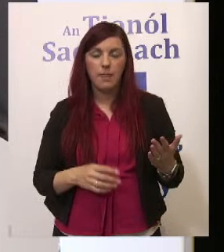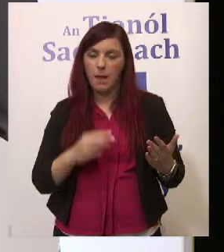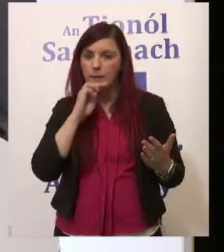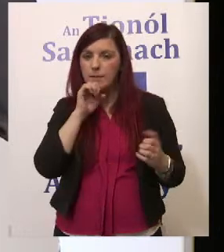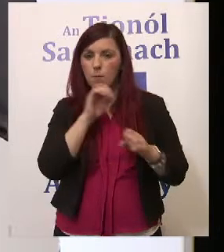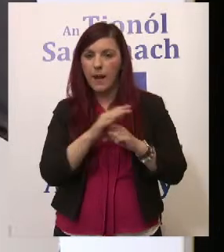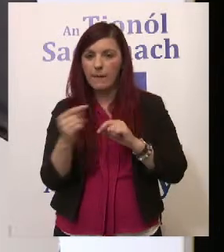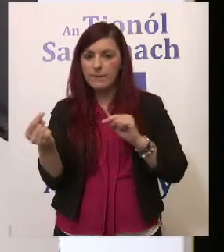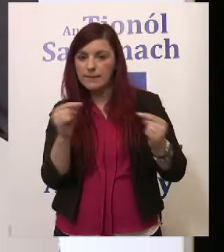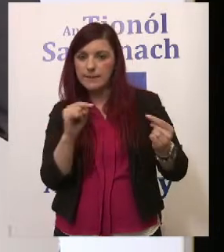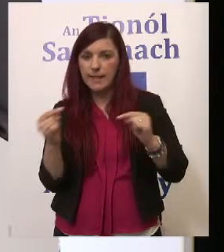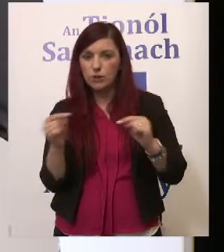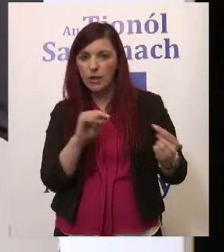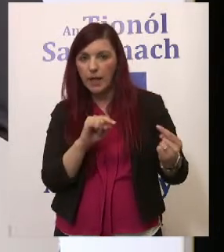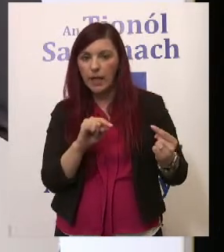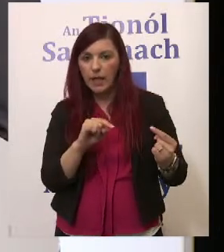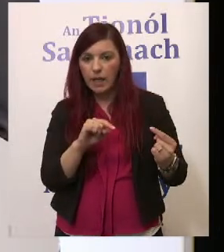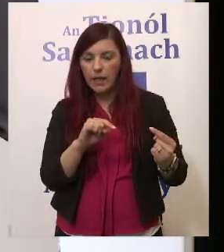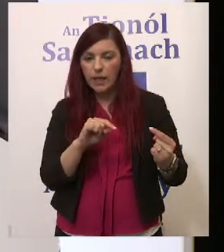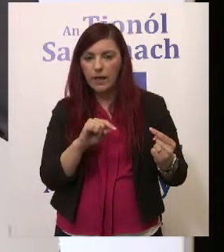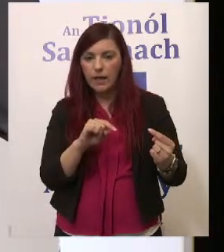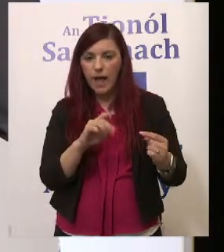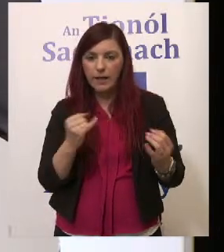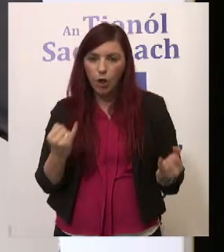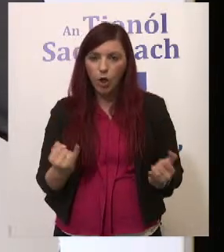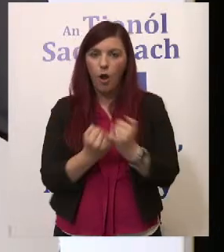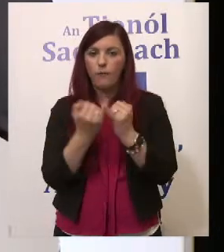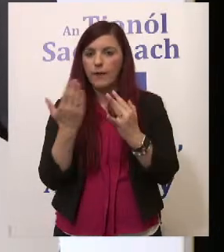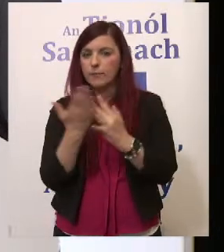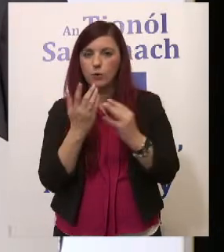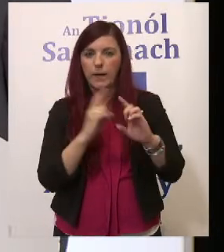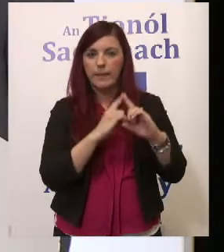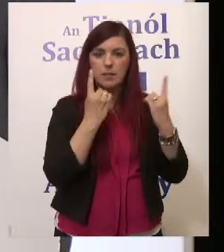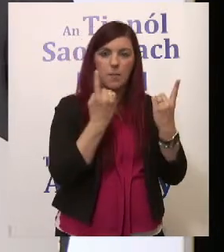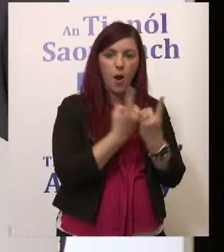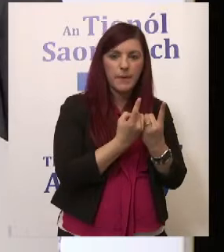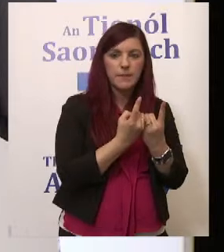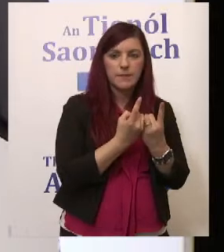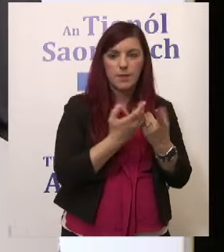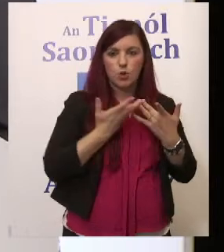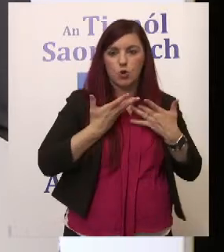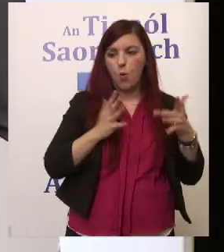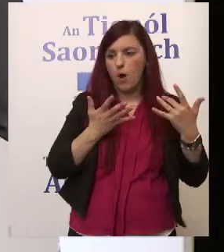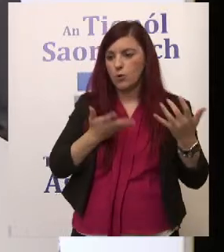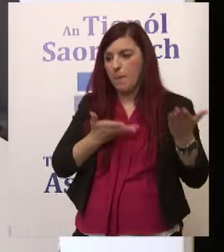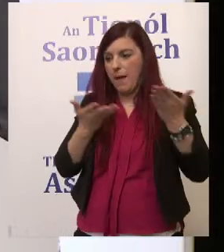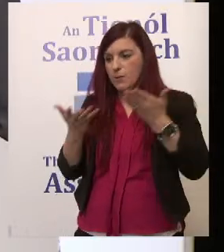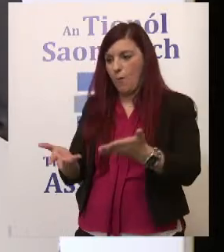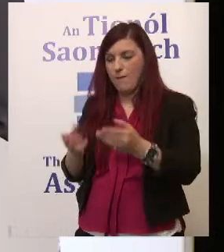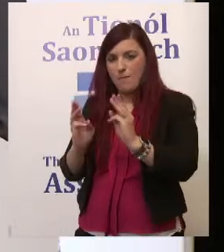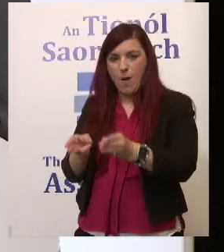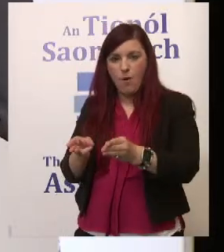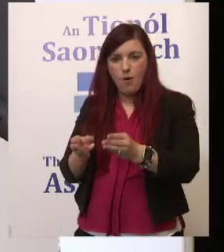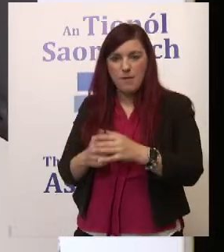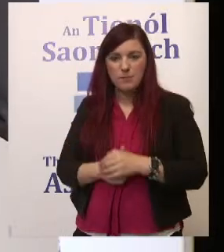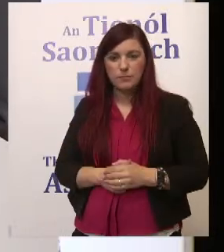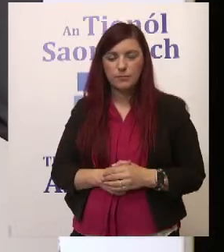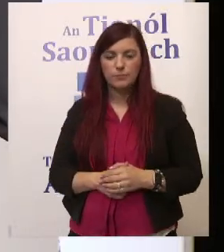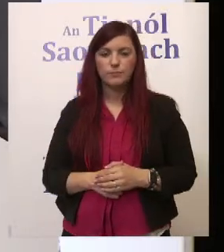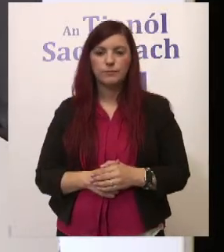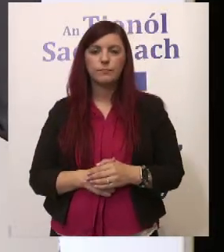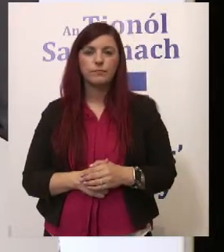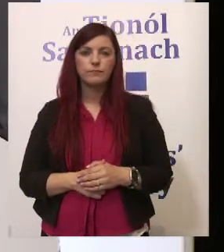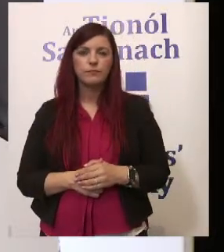between mayors and ministers, and conflicts between the departments that don't want to let go of power and resources. So